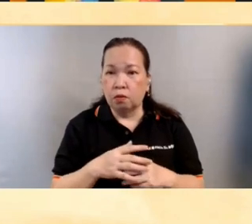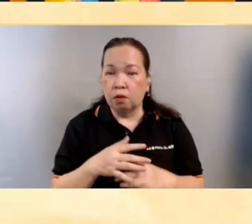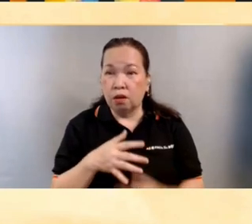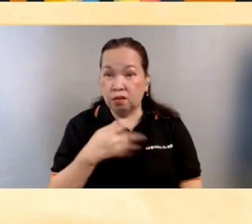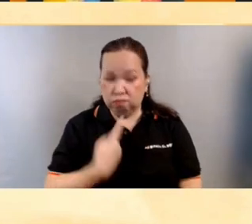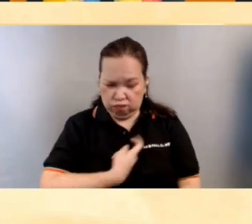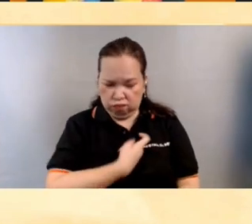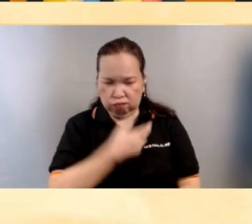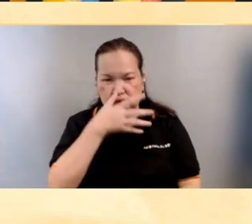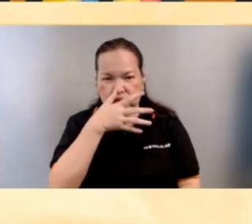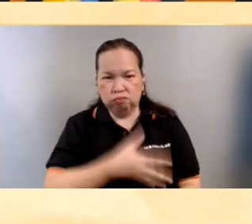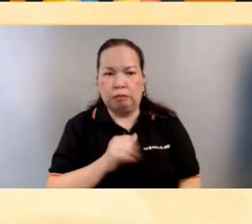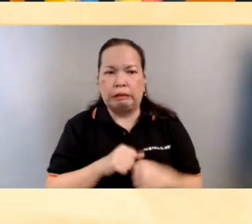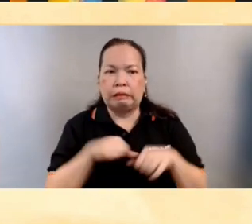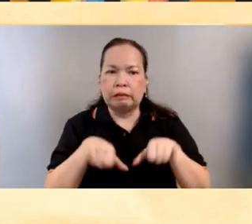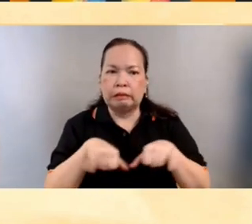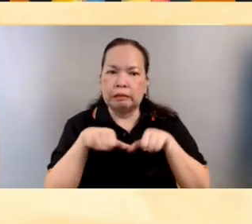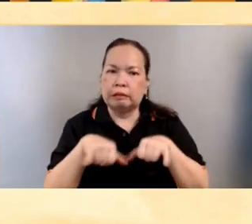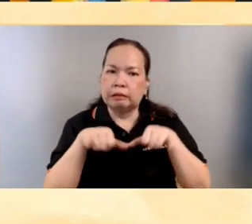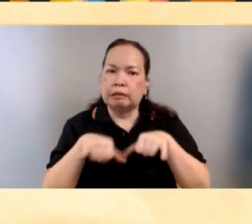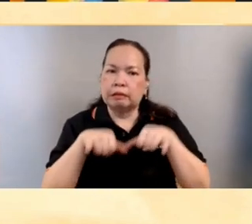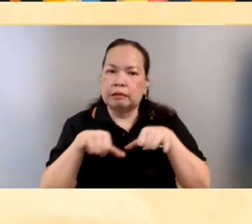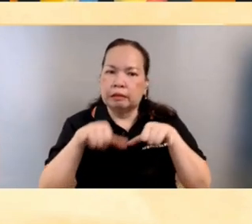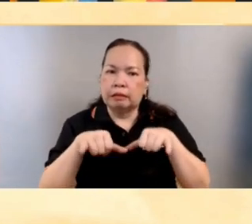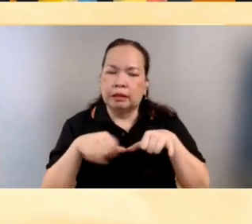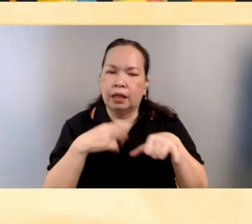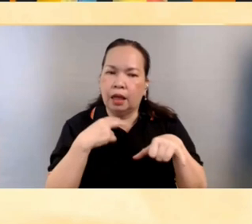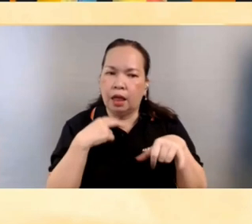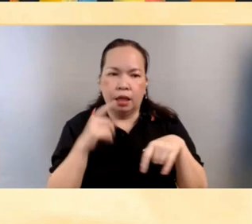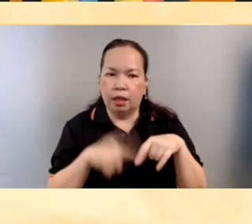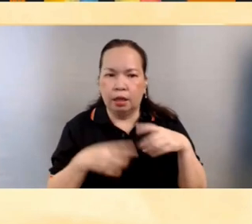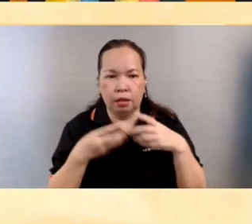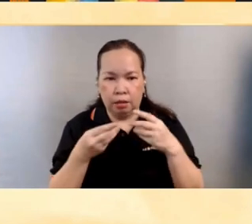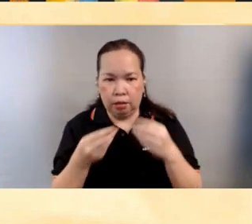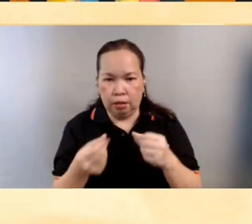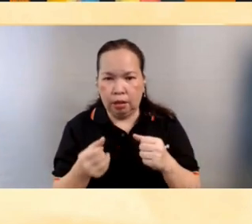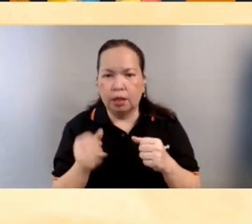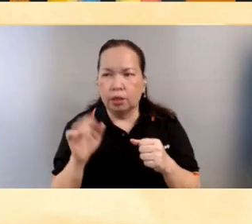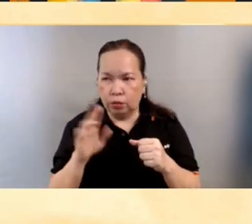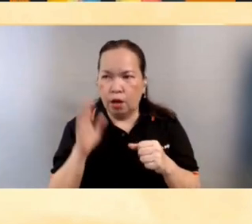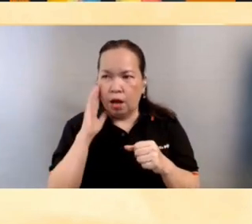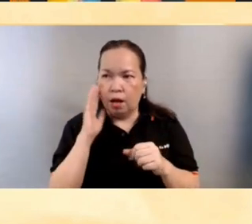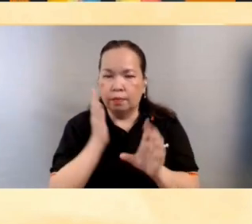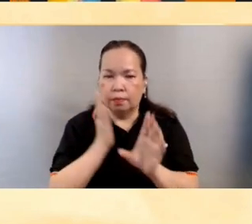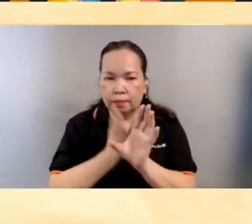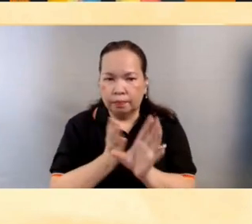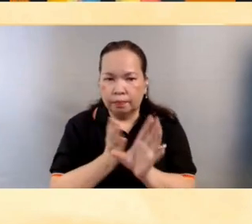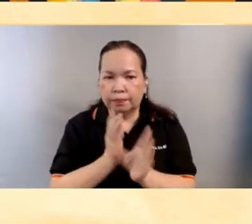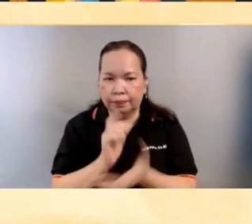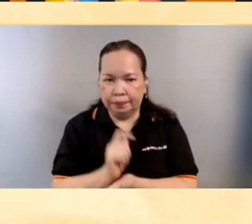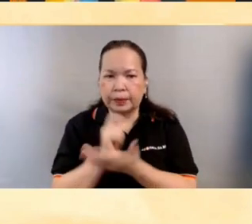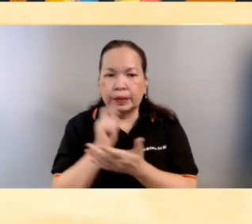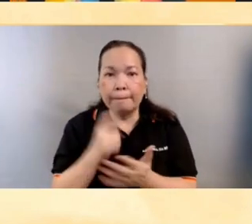stuck and cannot move forward. That's the paradox of pain. I think we know that in all psychotherapy. We have to acknowledge the